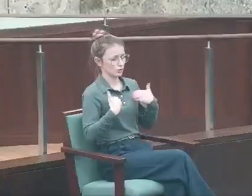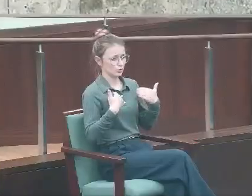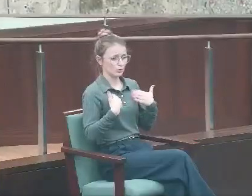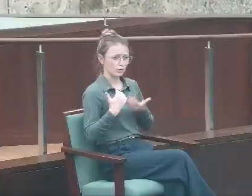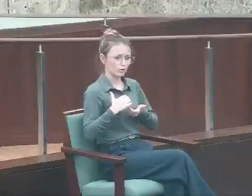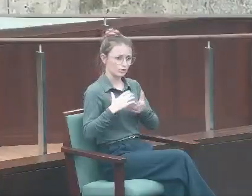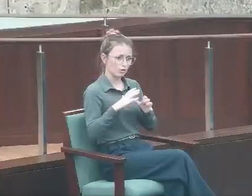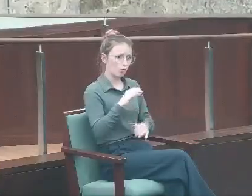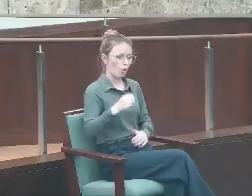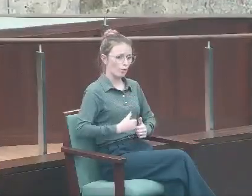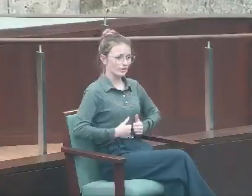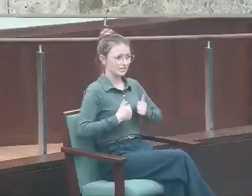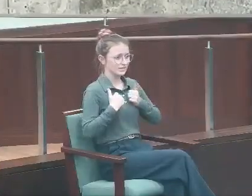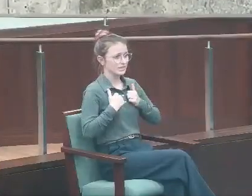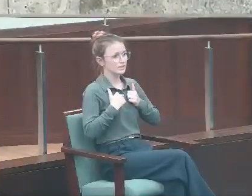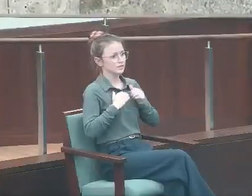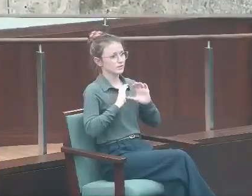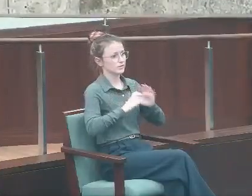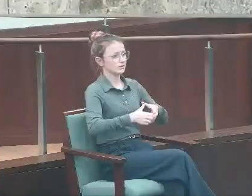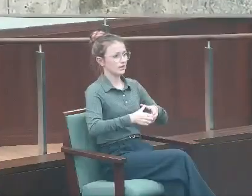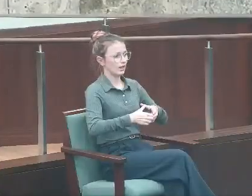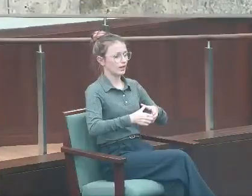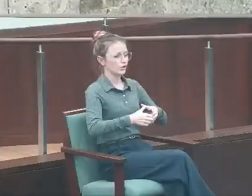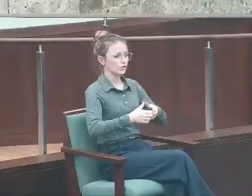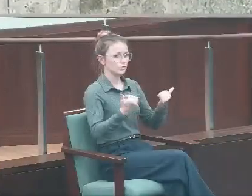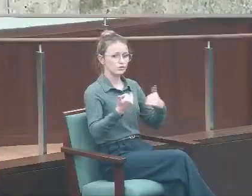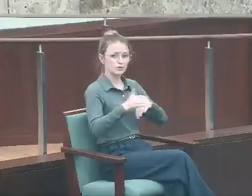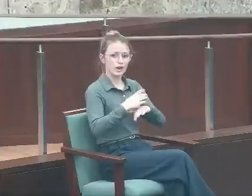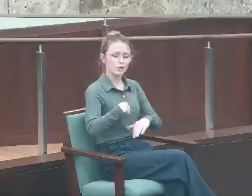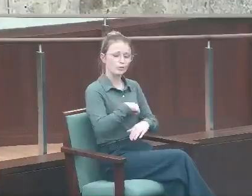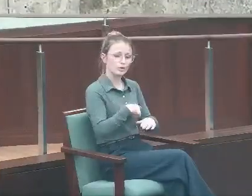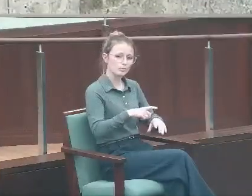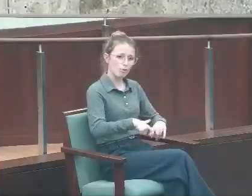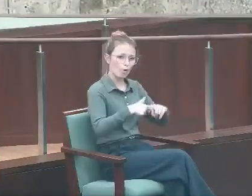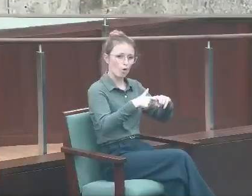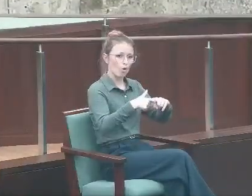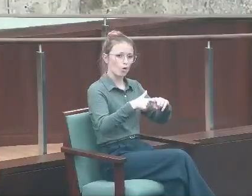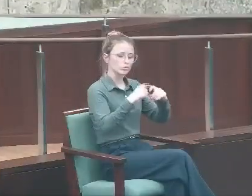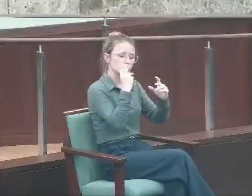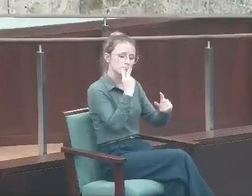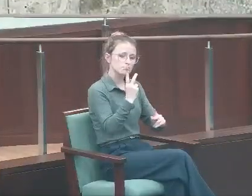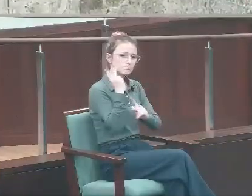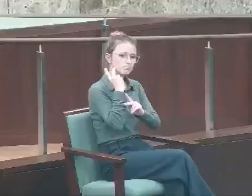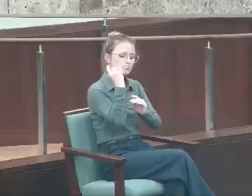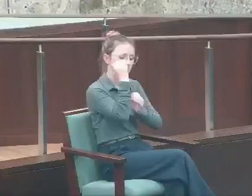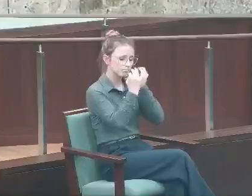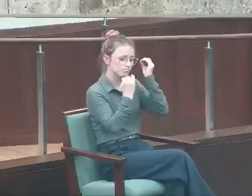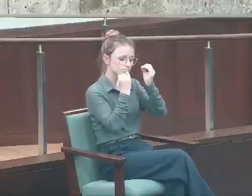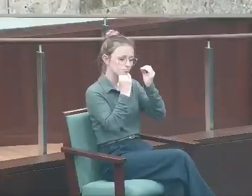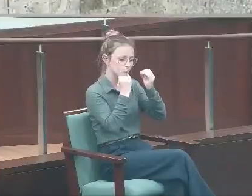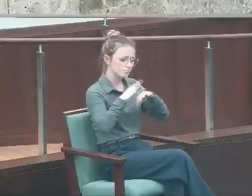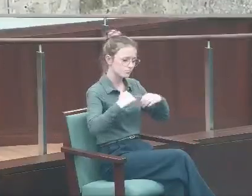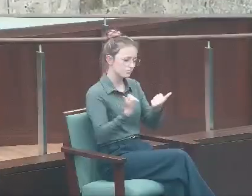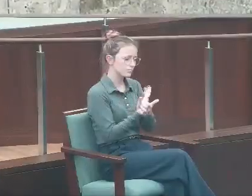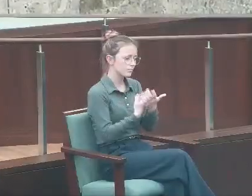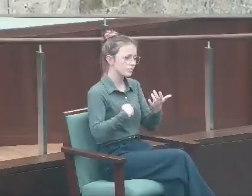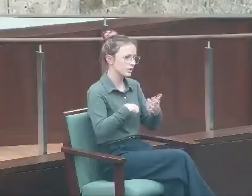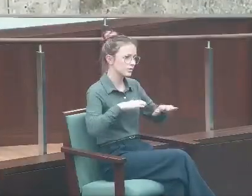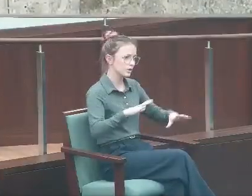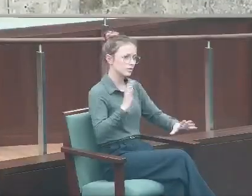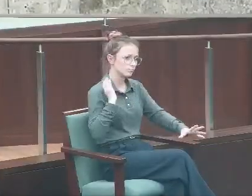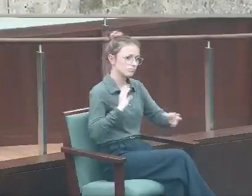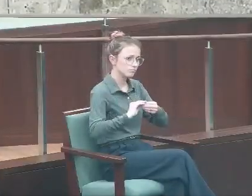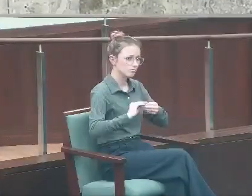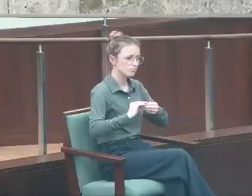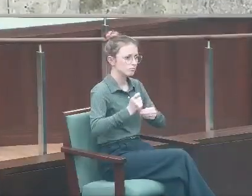Delegations. Tonight, we pause for a moment to reflect on all that we have done, but also